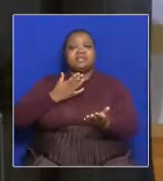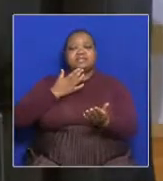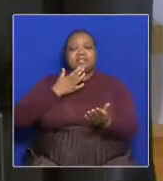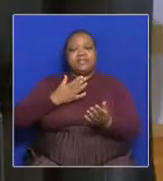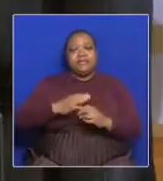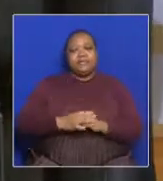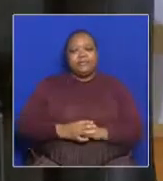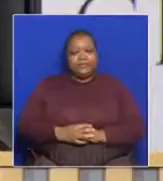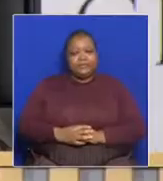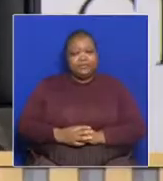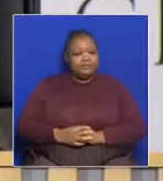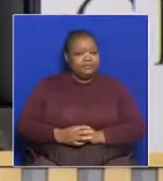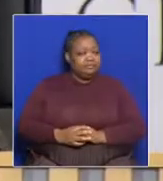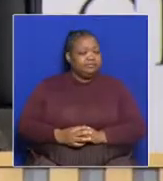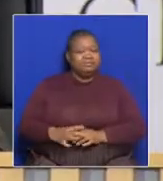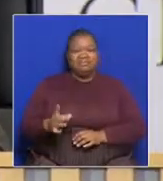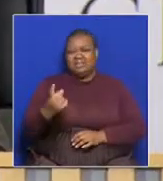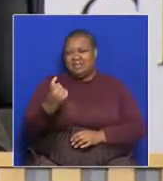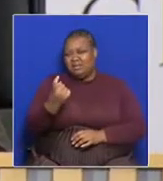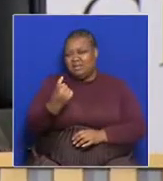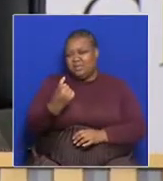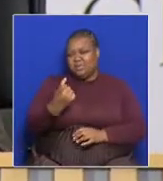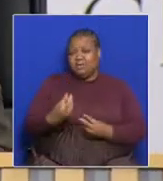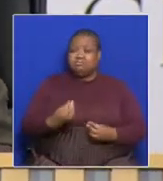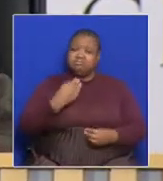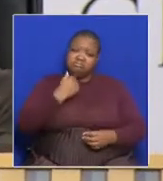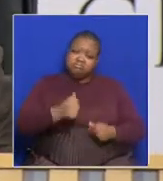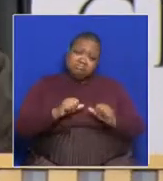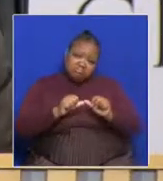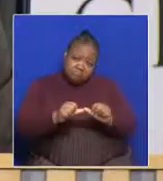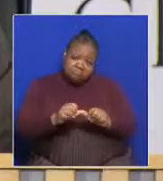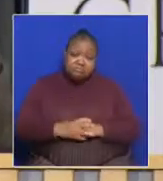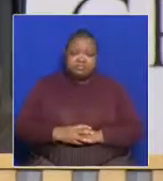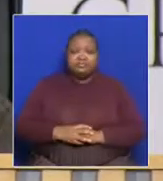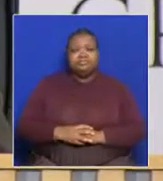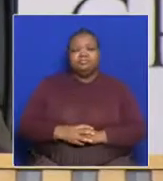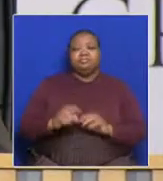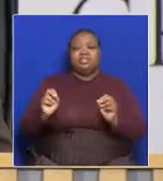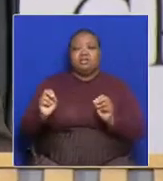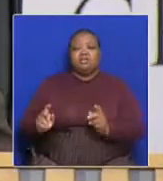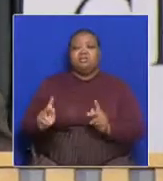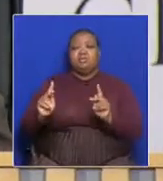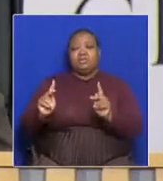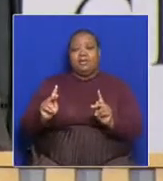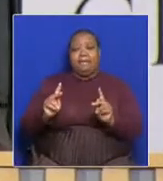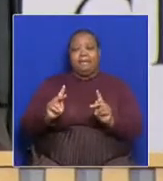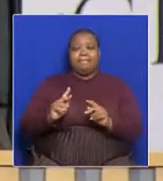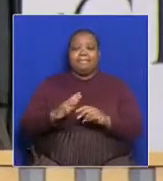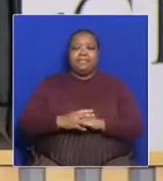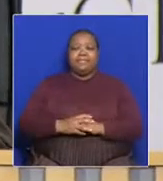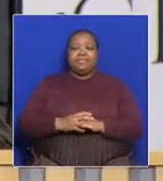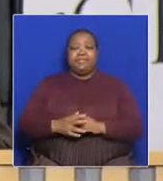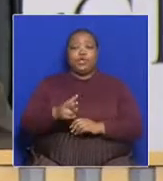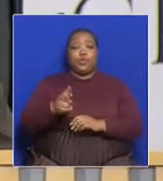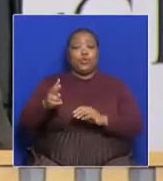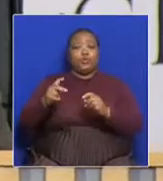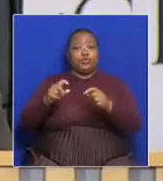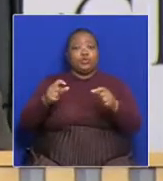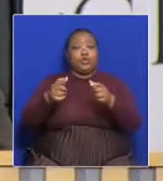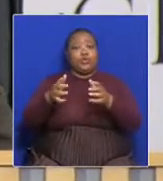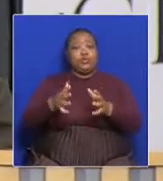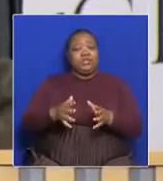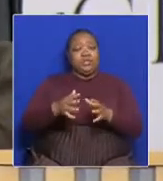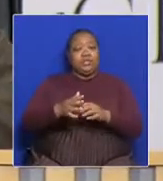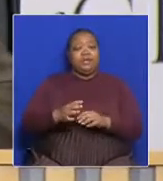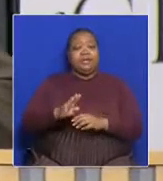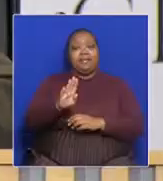There's one more, sorry. Please go ahead. Yes. Okay. Also, Commissioner Baloy, I think